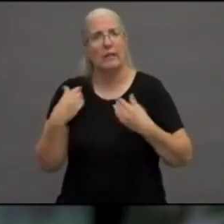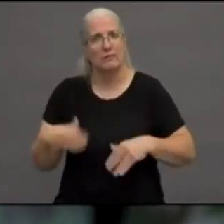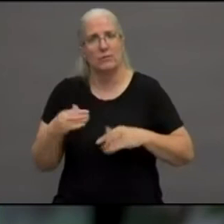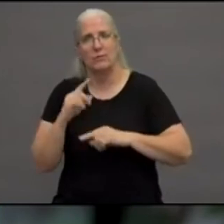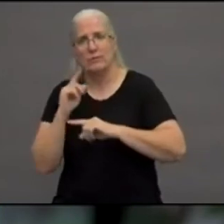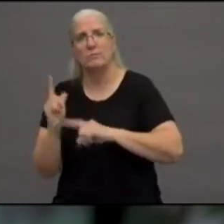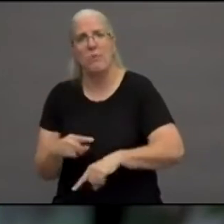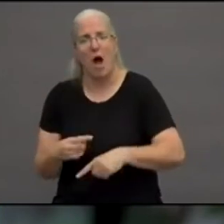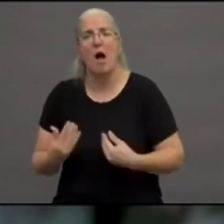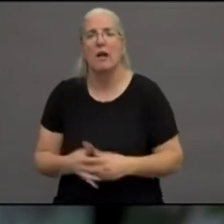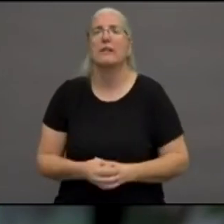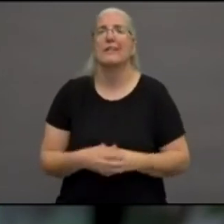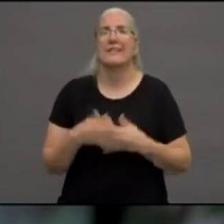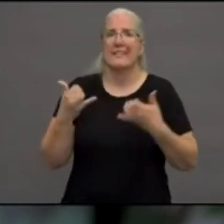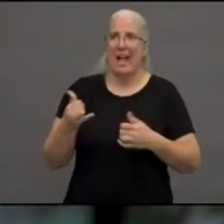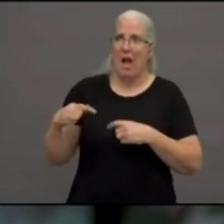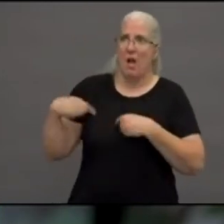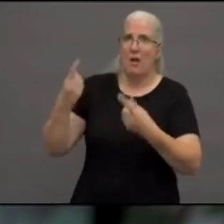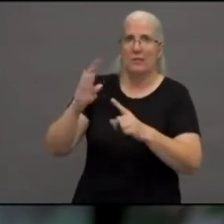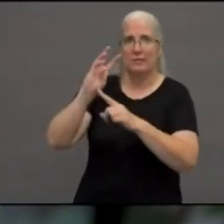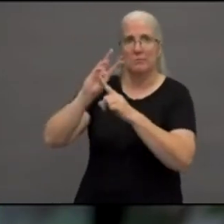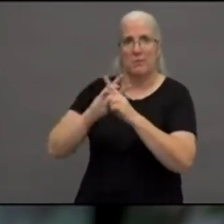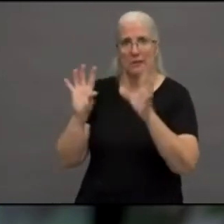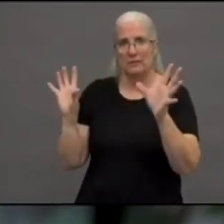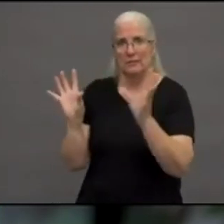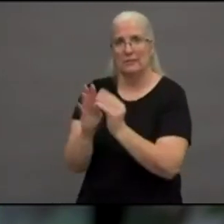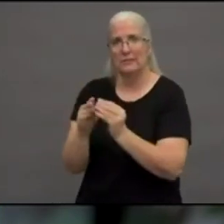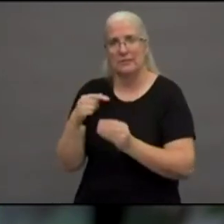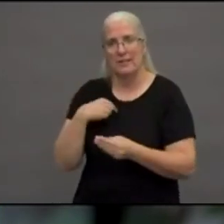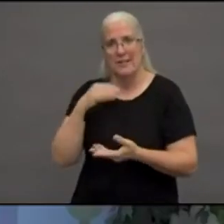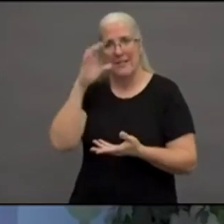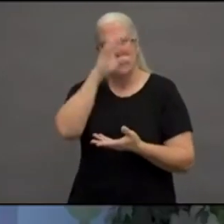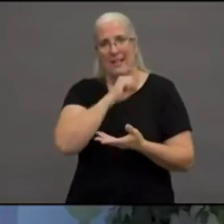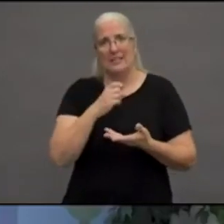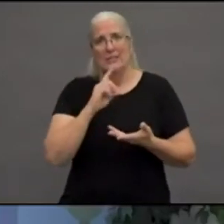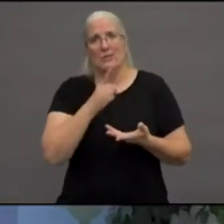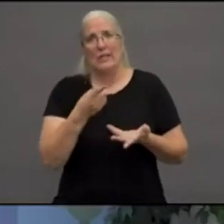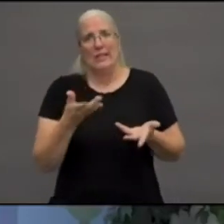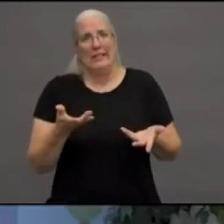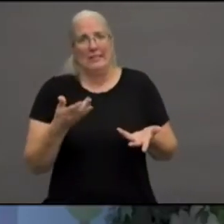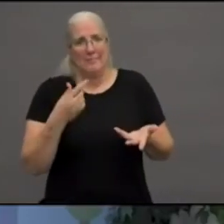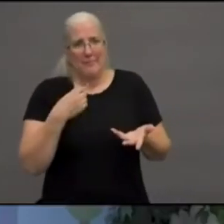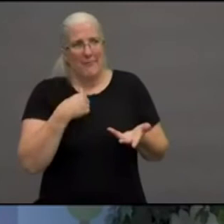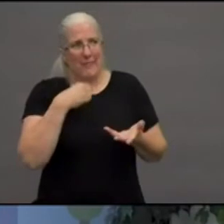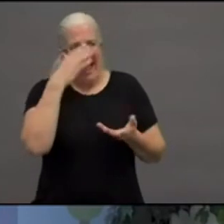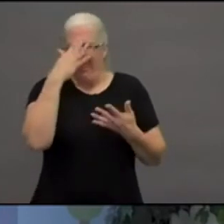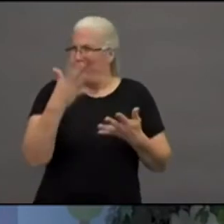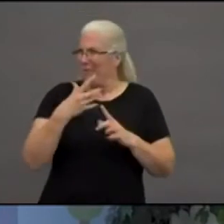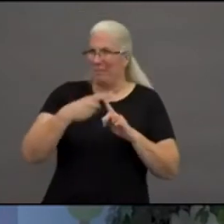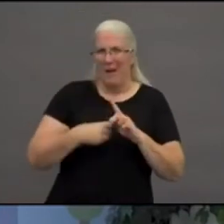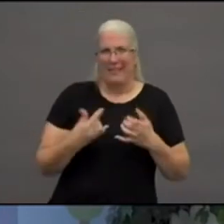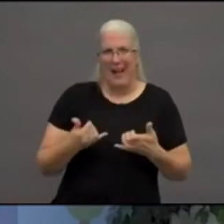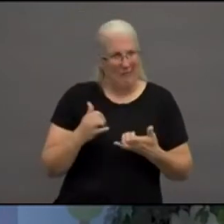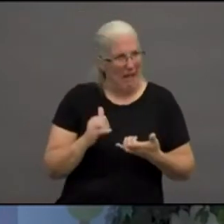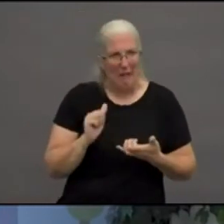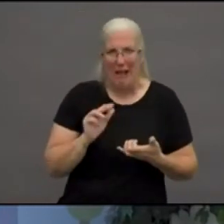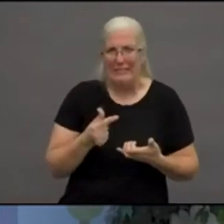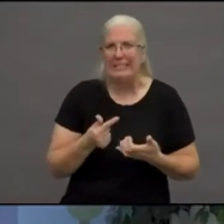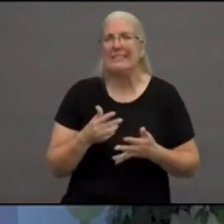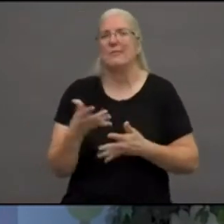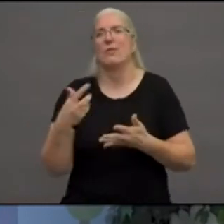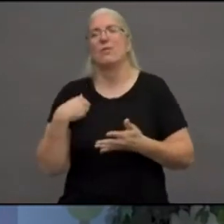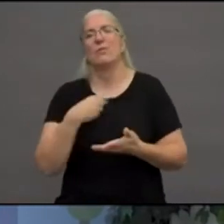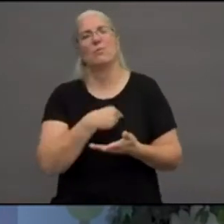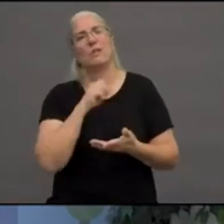this, or like 8, I guess, six, I don't even know what month it is, but because we've learned so much, I see